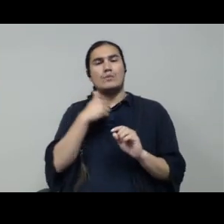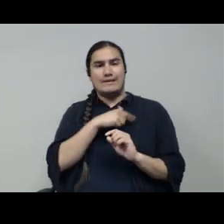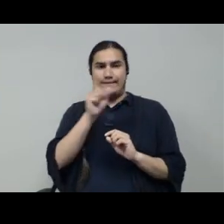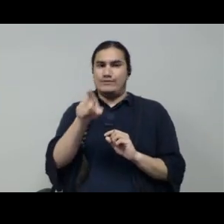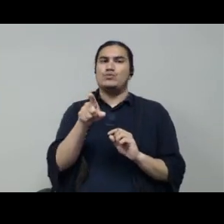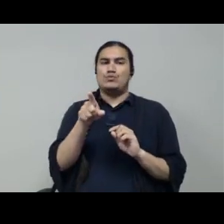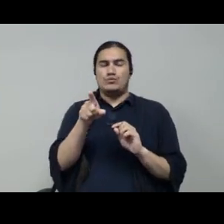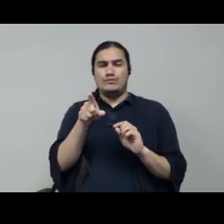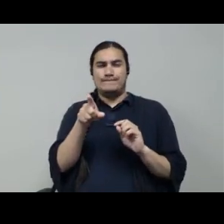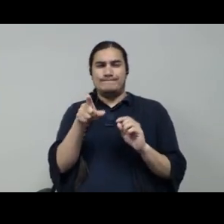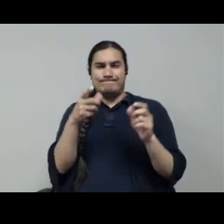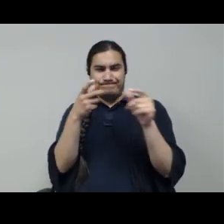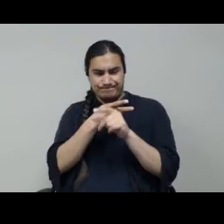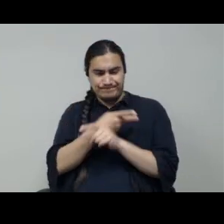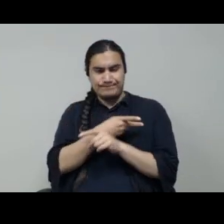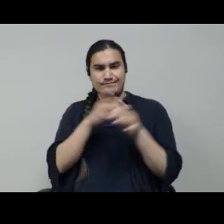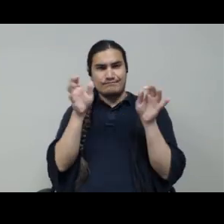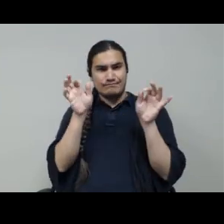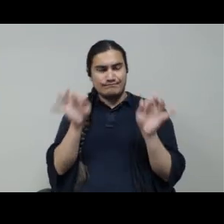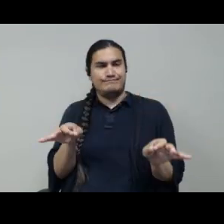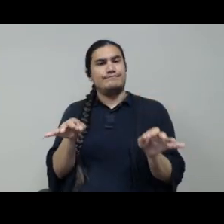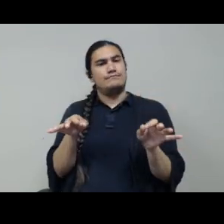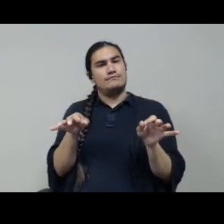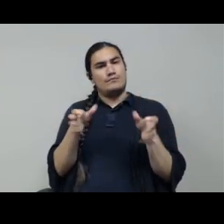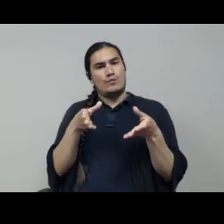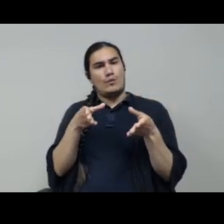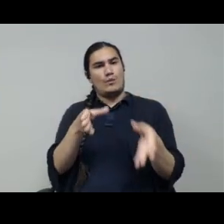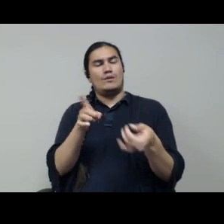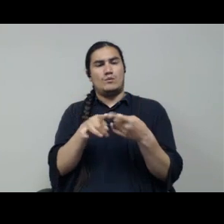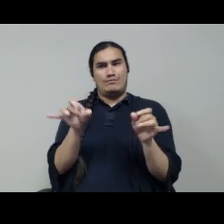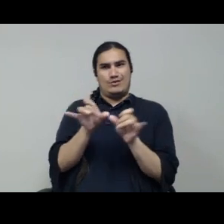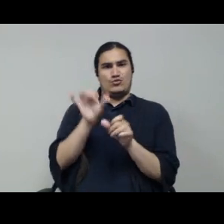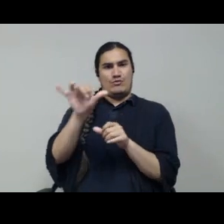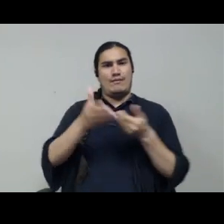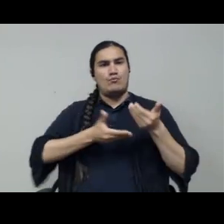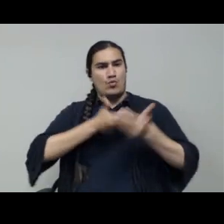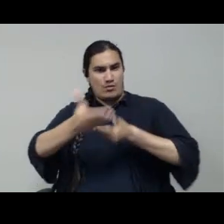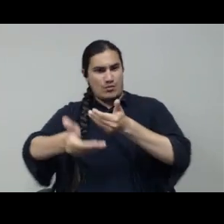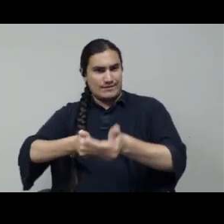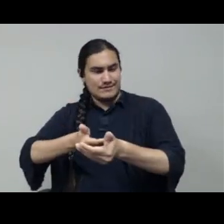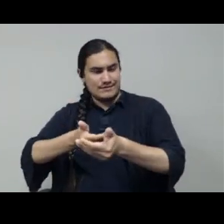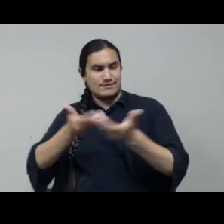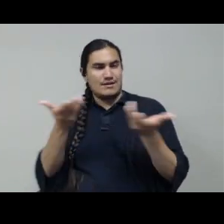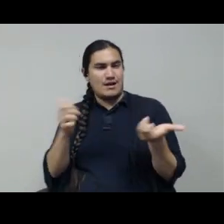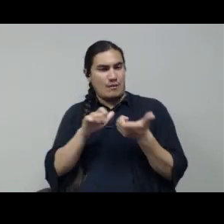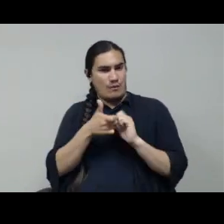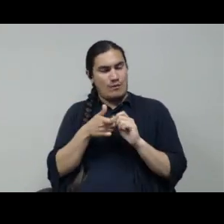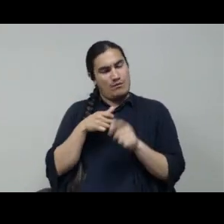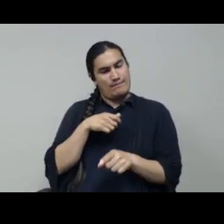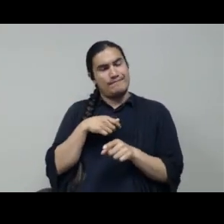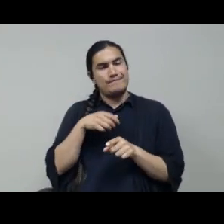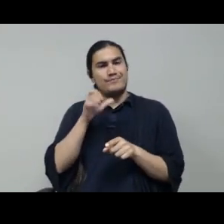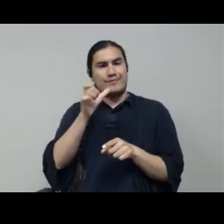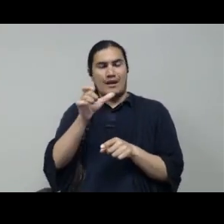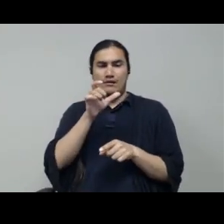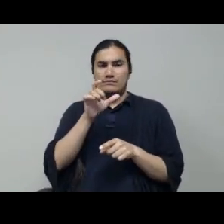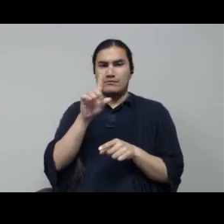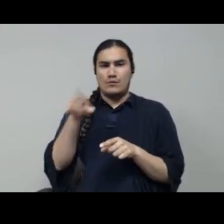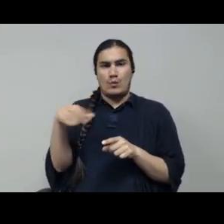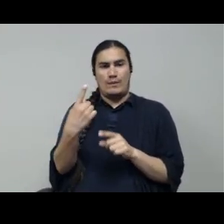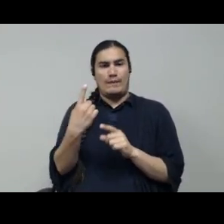determine a way to measure that progress that is not necessarily